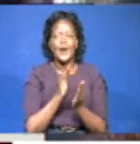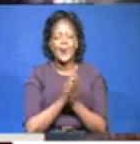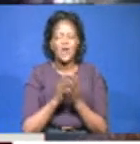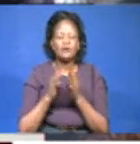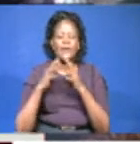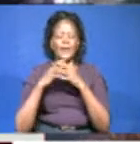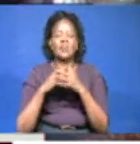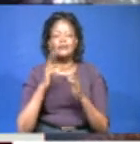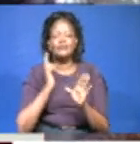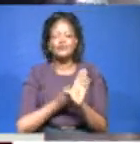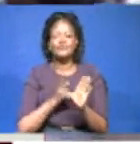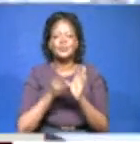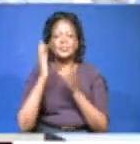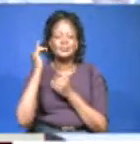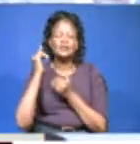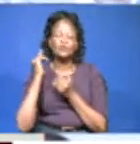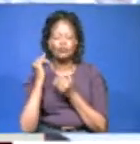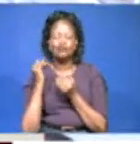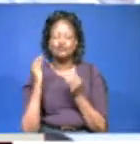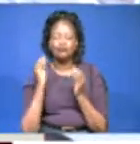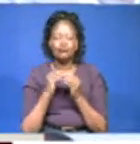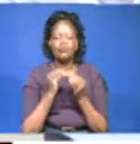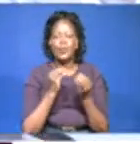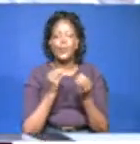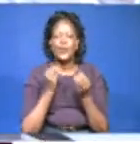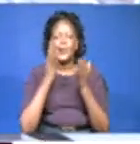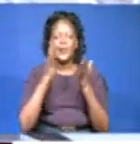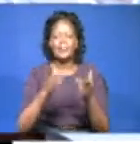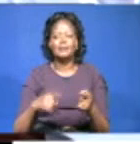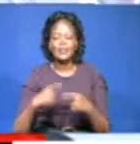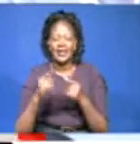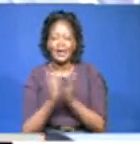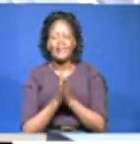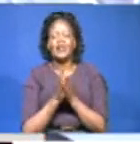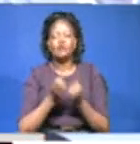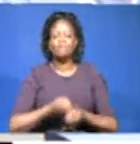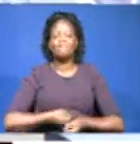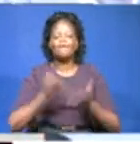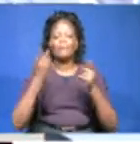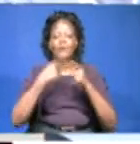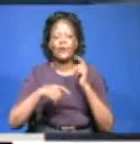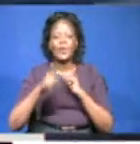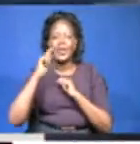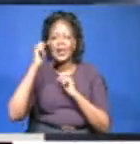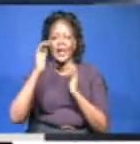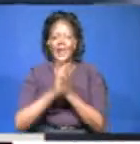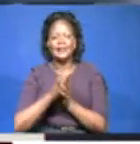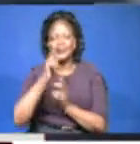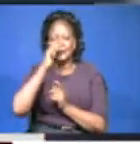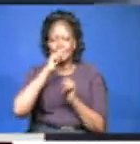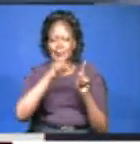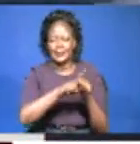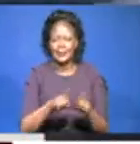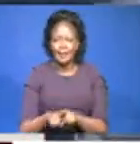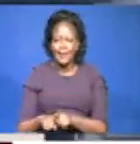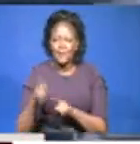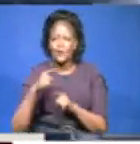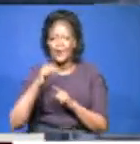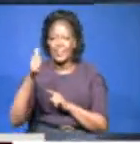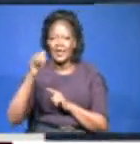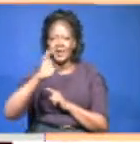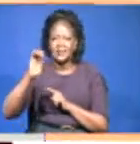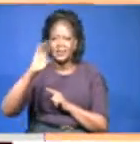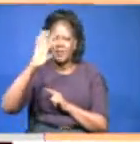are expected to meet potential importers, processors, and distributors from Kenya and Tanzania, as well as from other East